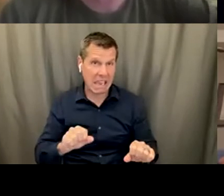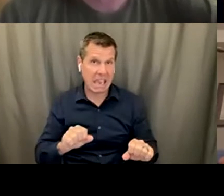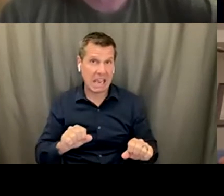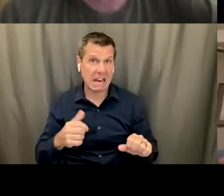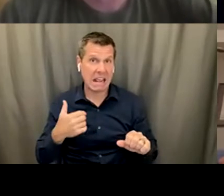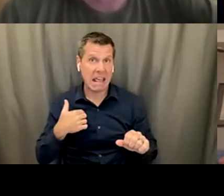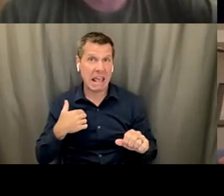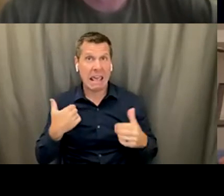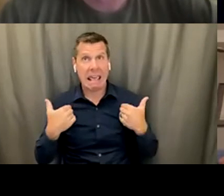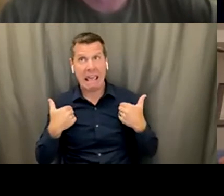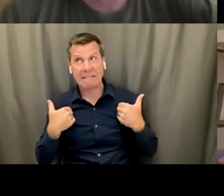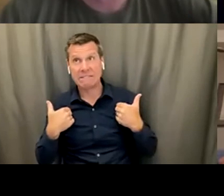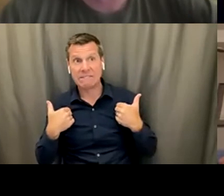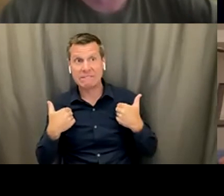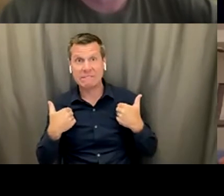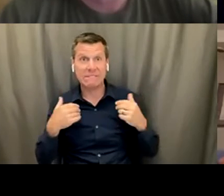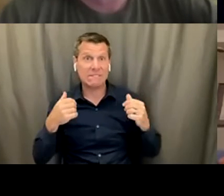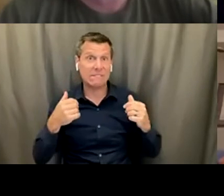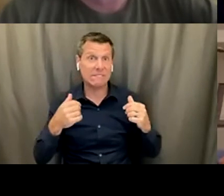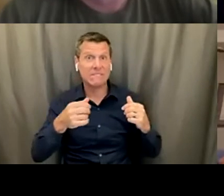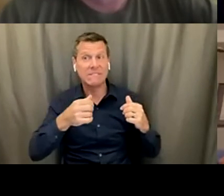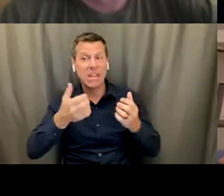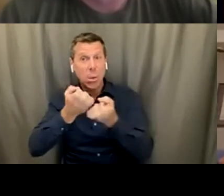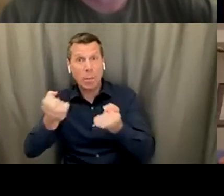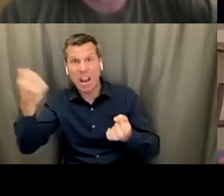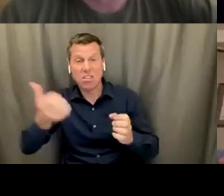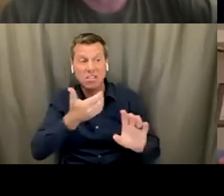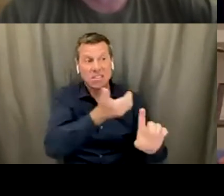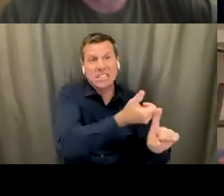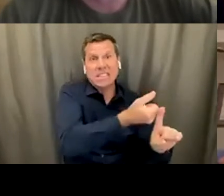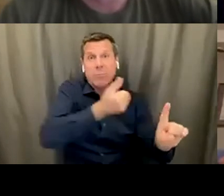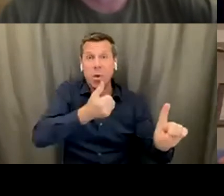person separated from the group? Is that a possibility, David?